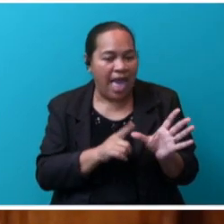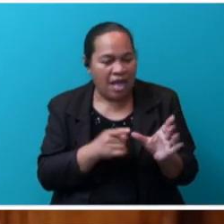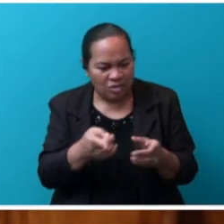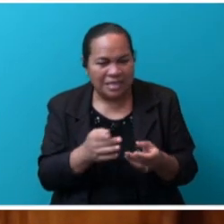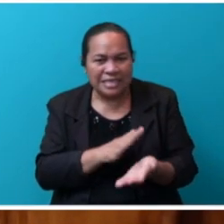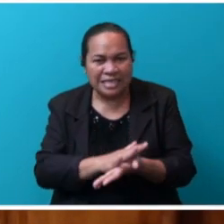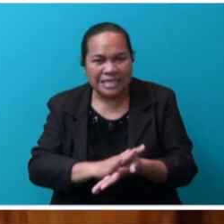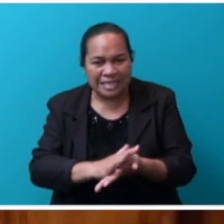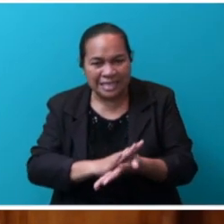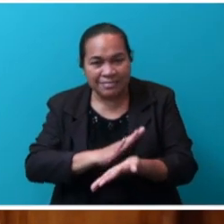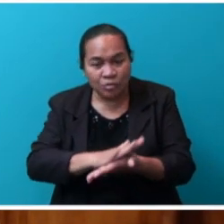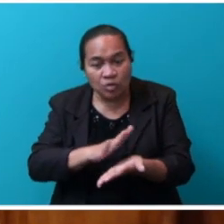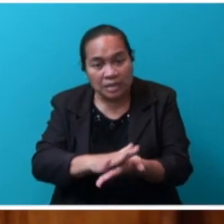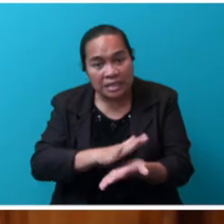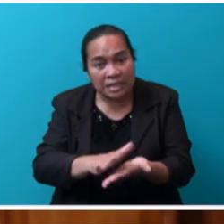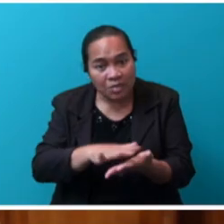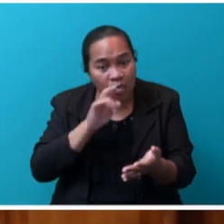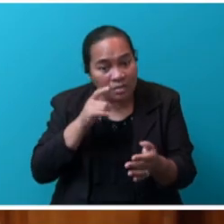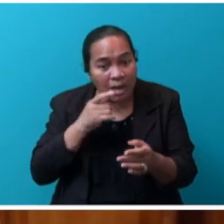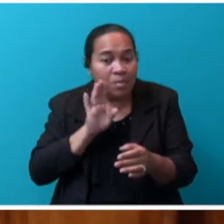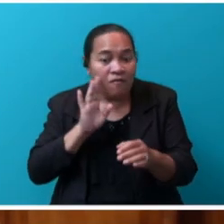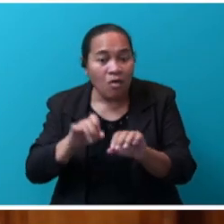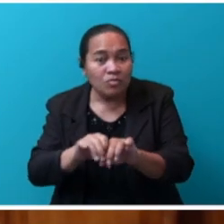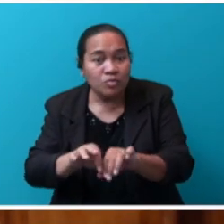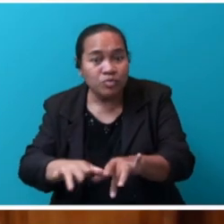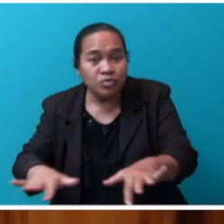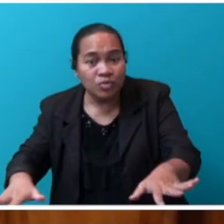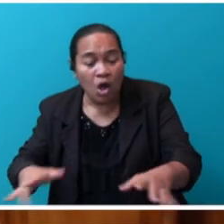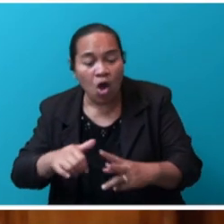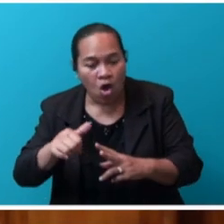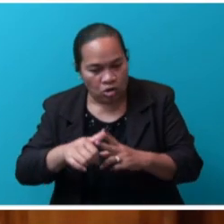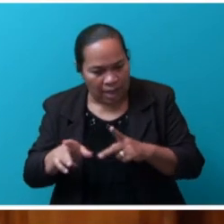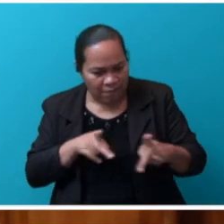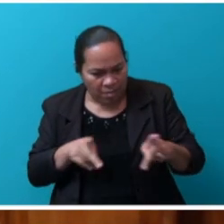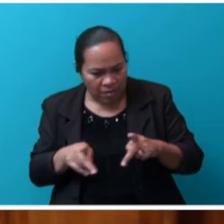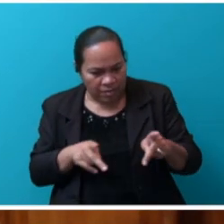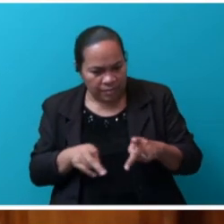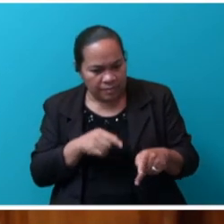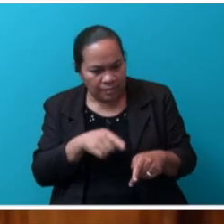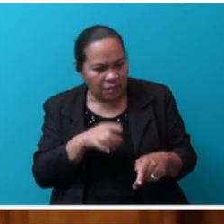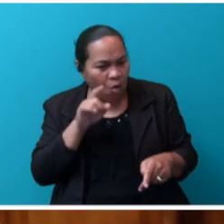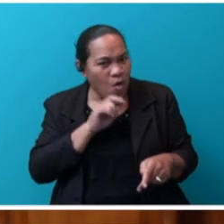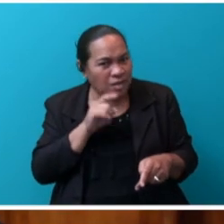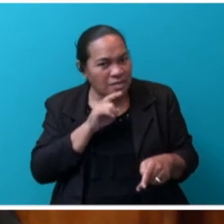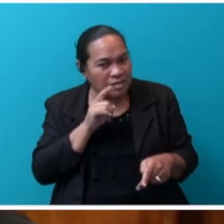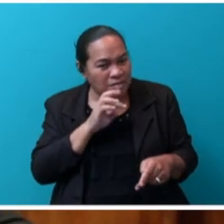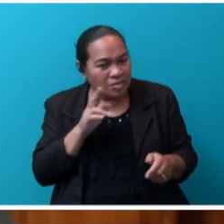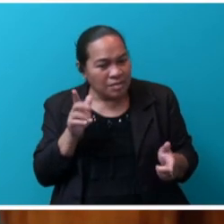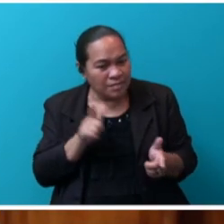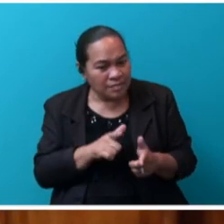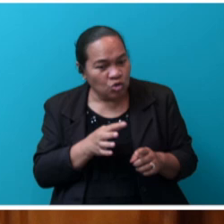wastewater treatment plant, and support financing of a performance-based contract for non-revenue water reduction and